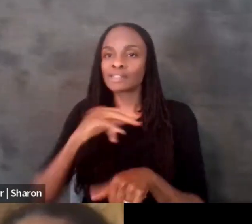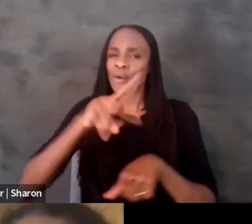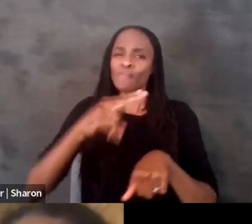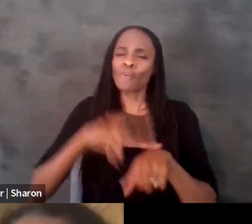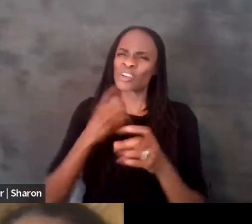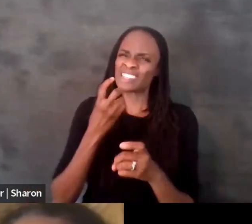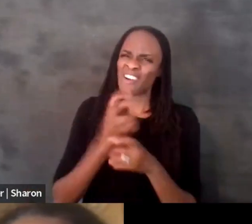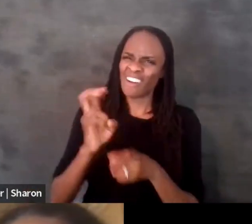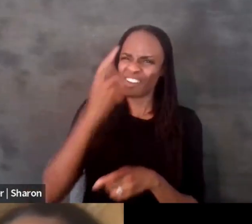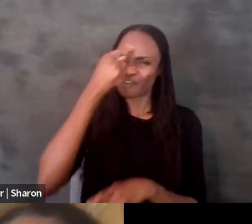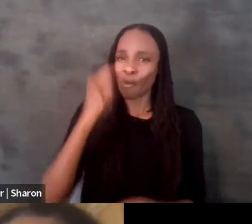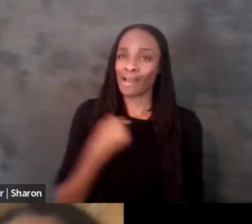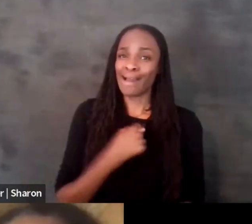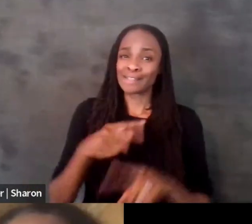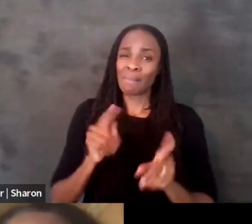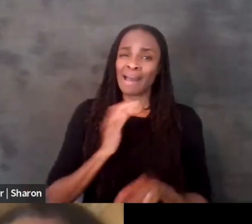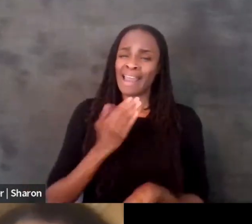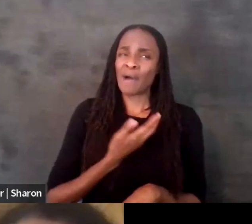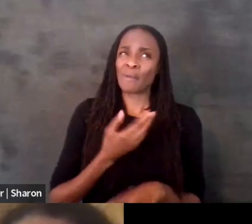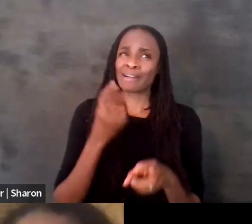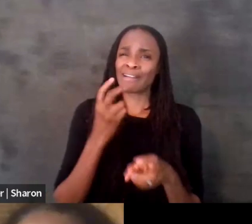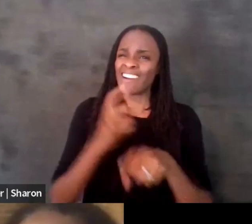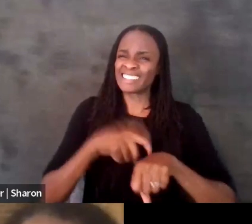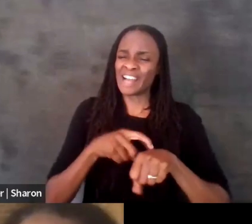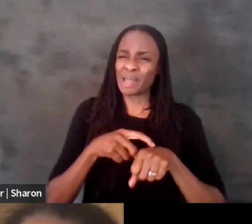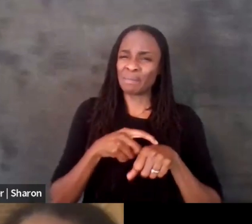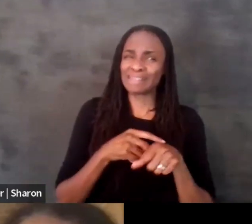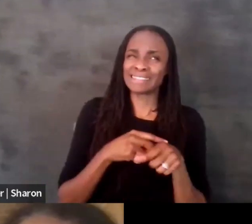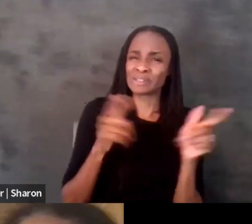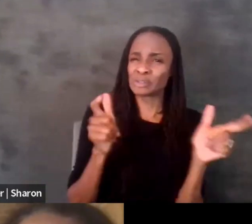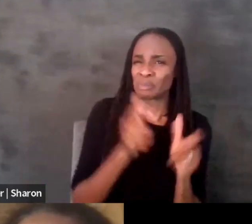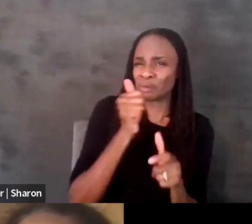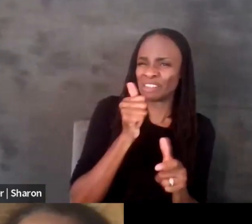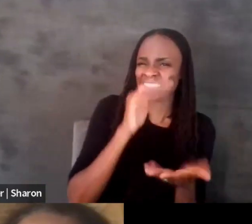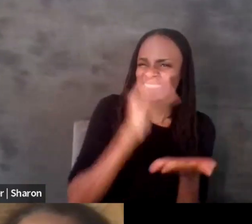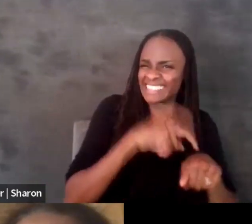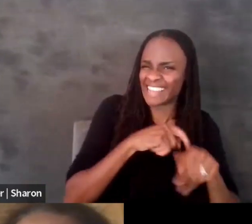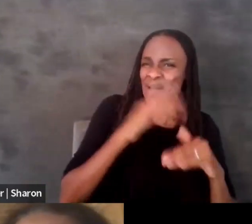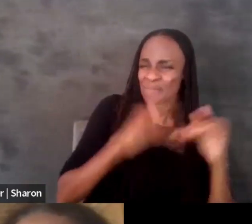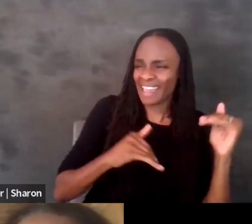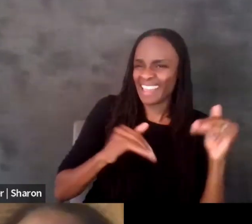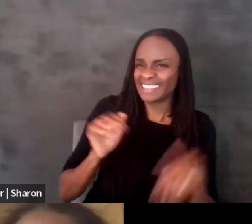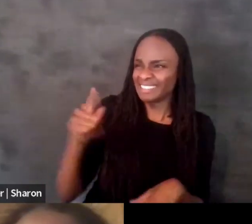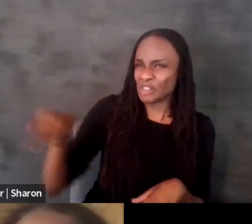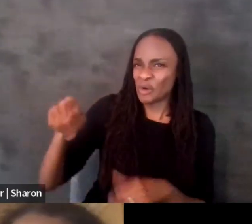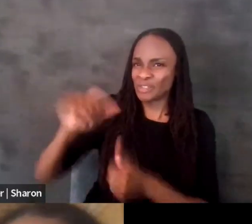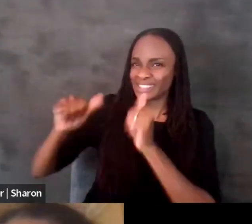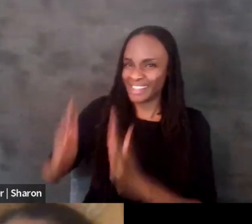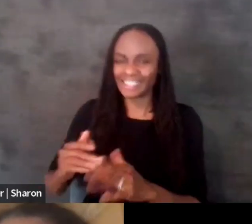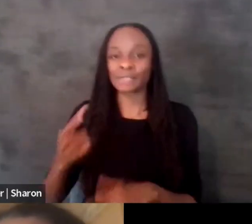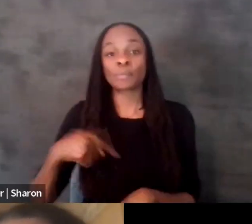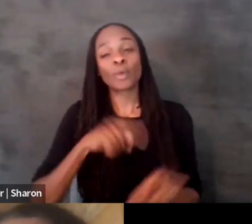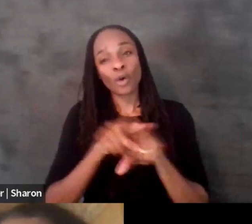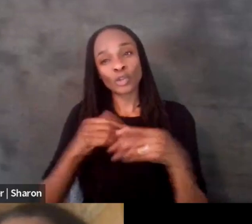for us, but our hardship is way smaller than what the scientists go through. Uh, Yeah. and we also had this